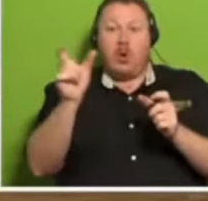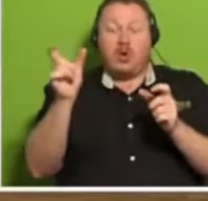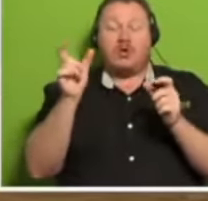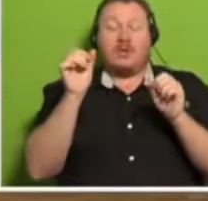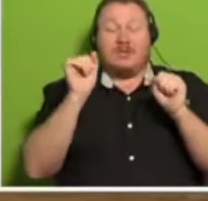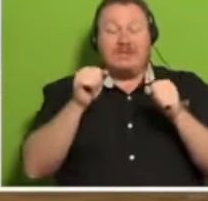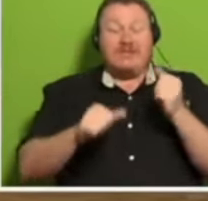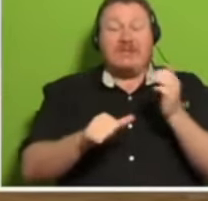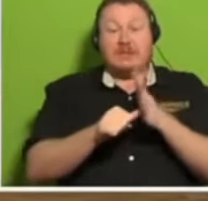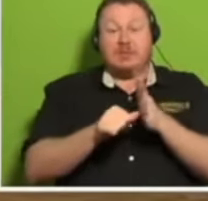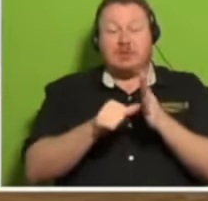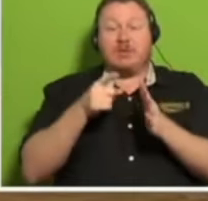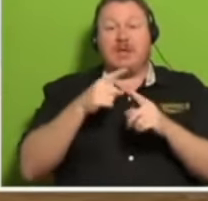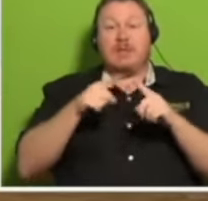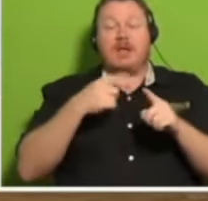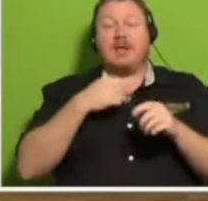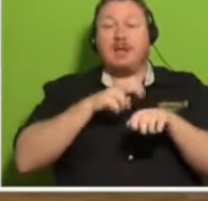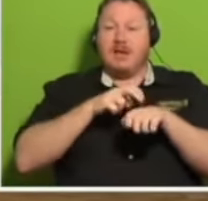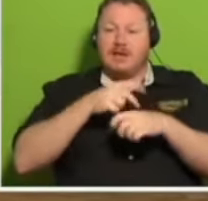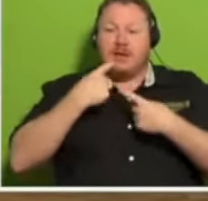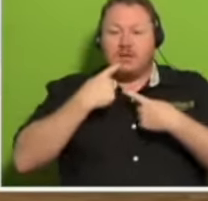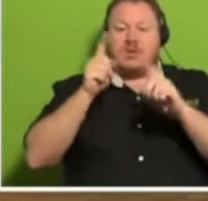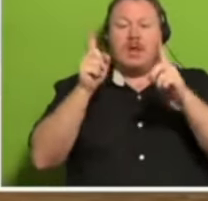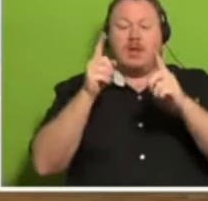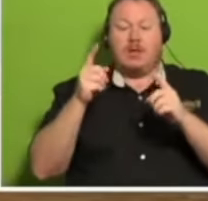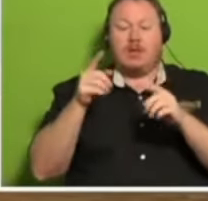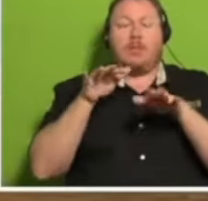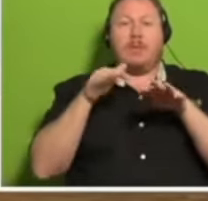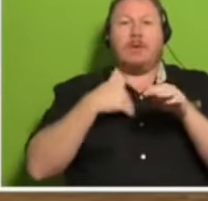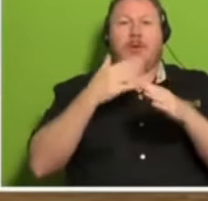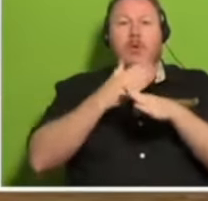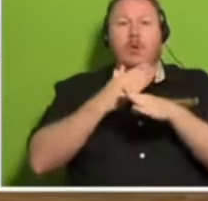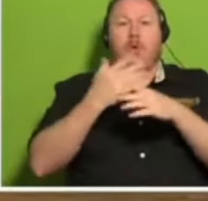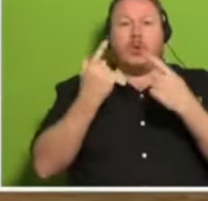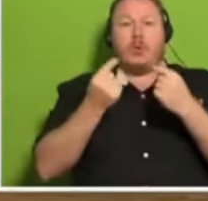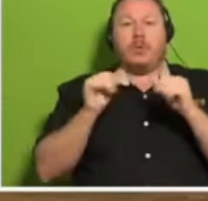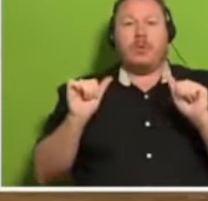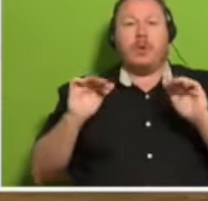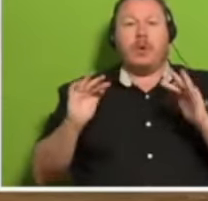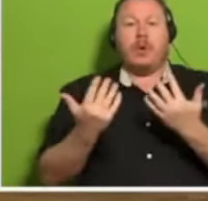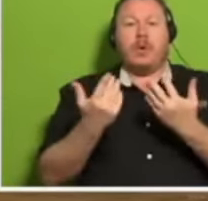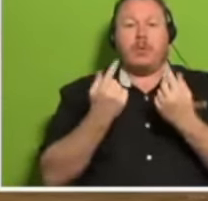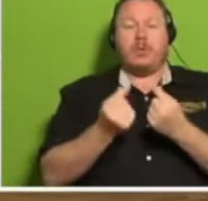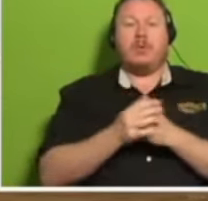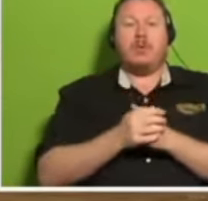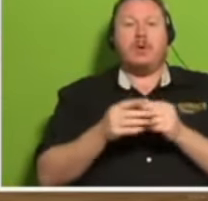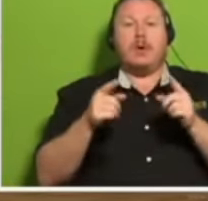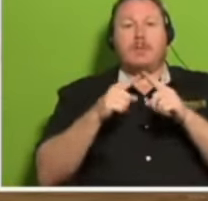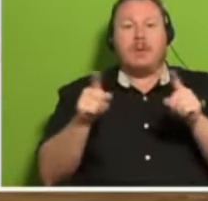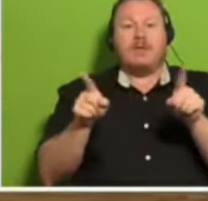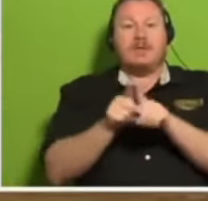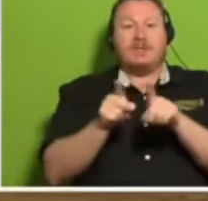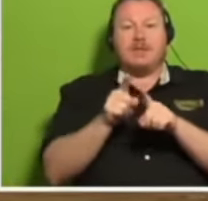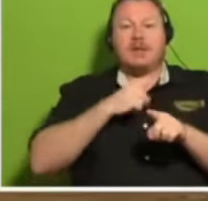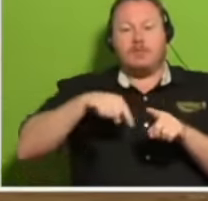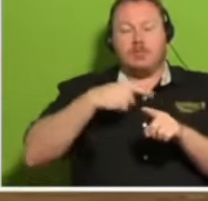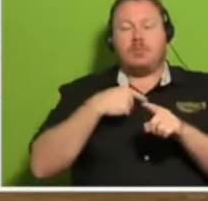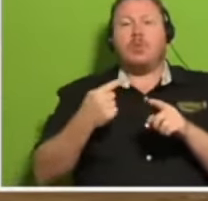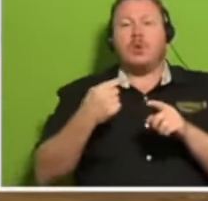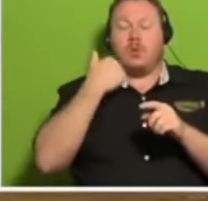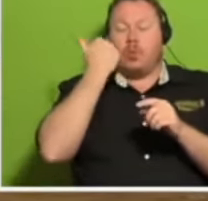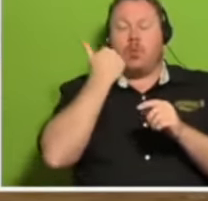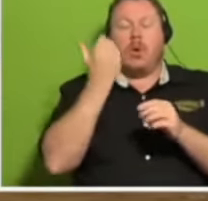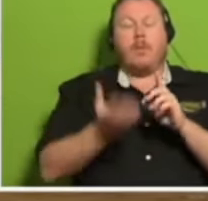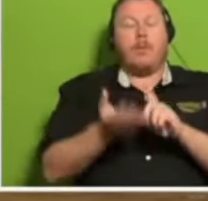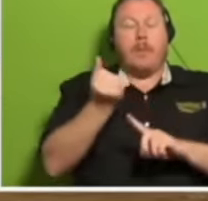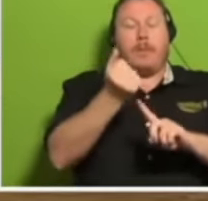in articulating our work in a manner that the public understand, but for also to understand the mission that we have set ourselves.